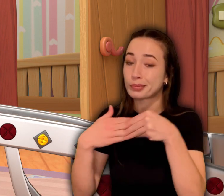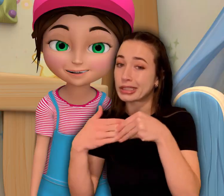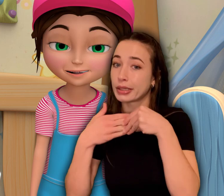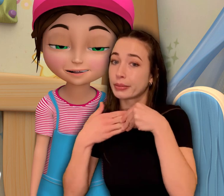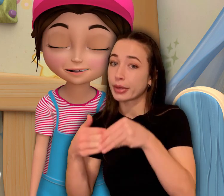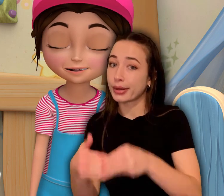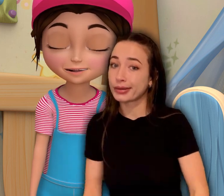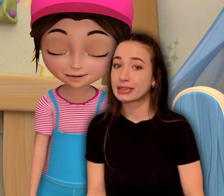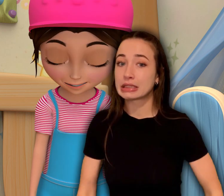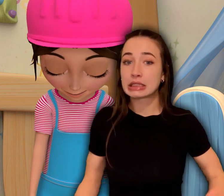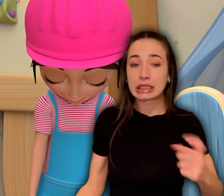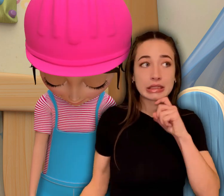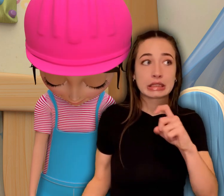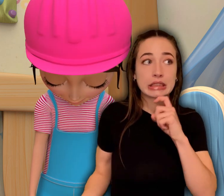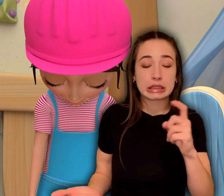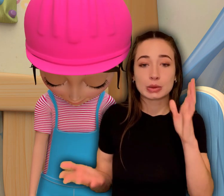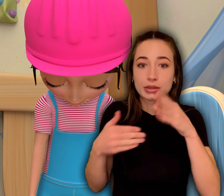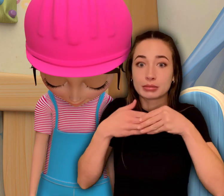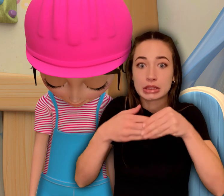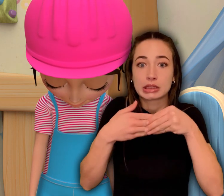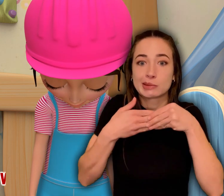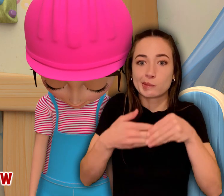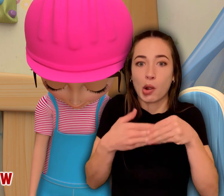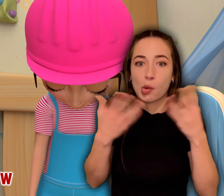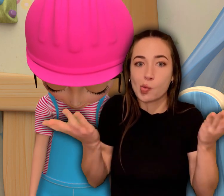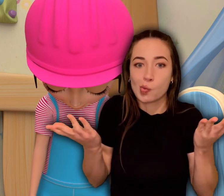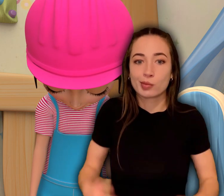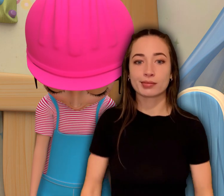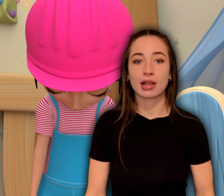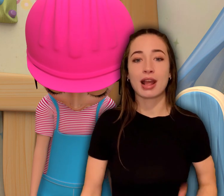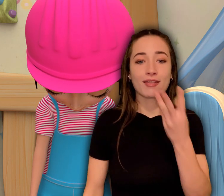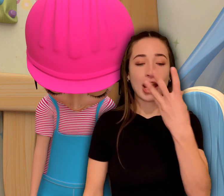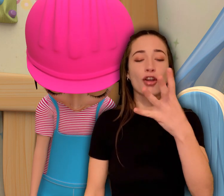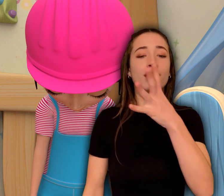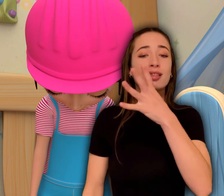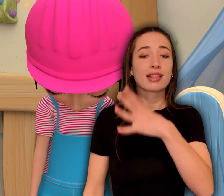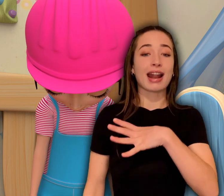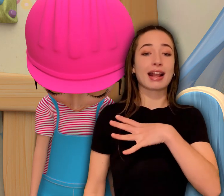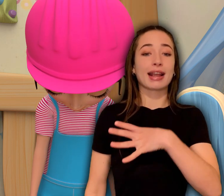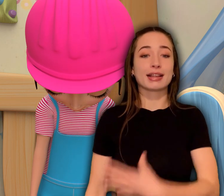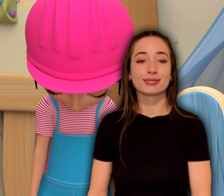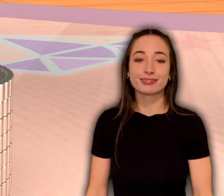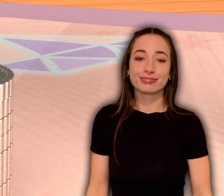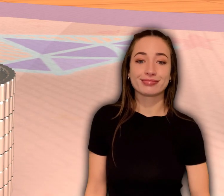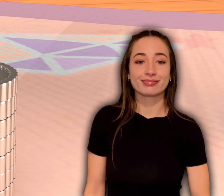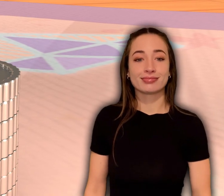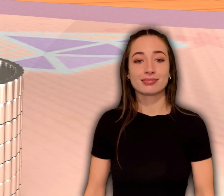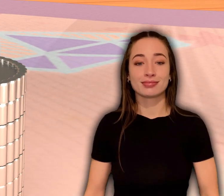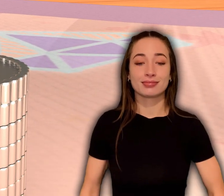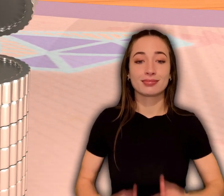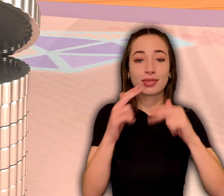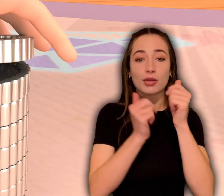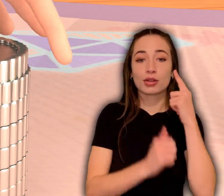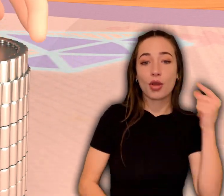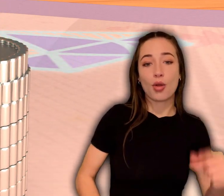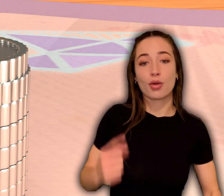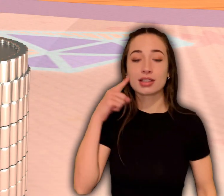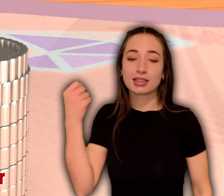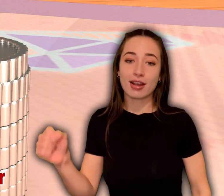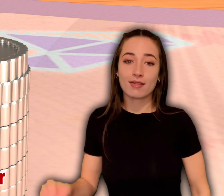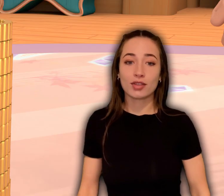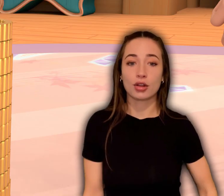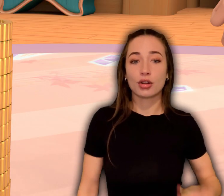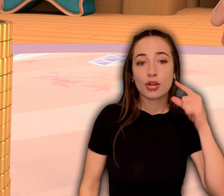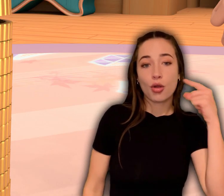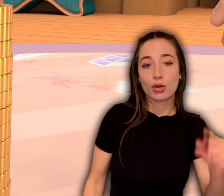bow Bend and bow iron a steel will bend and bow my fair lady build it up with